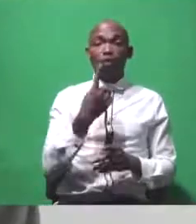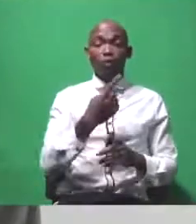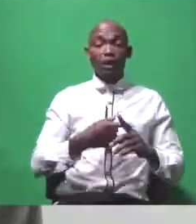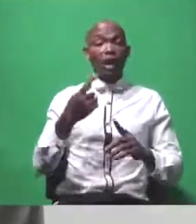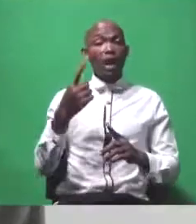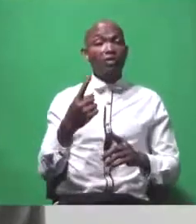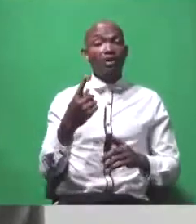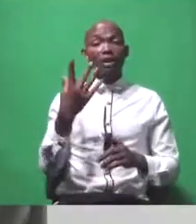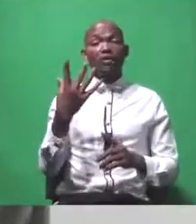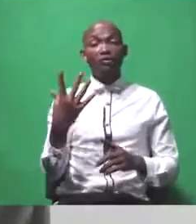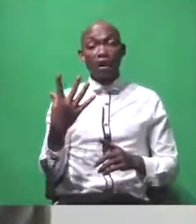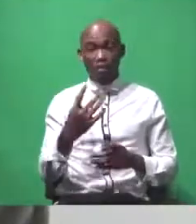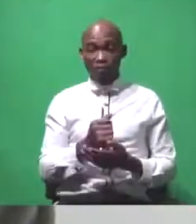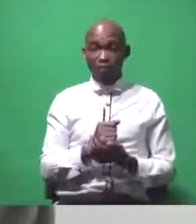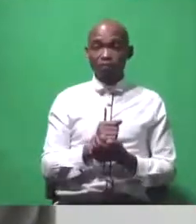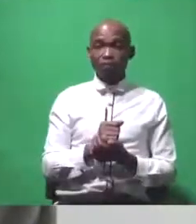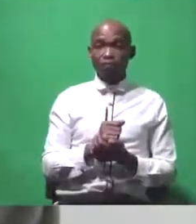105,